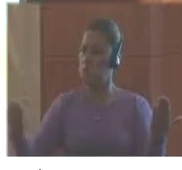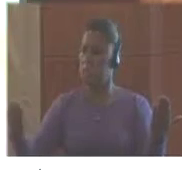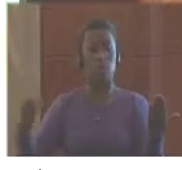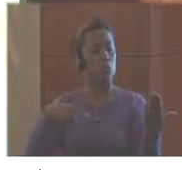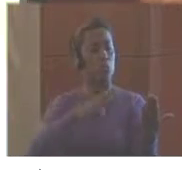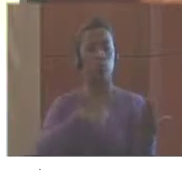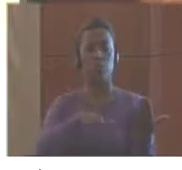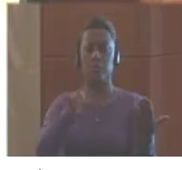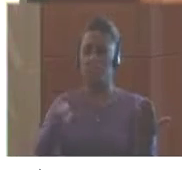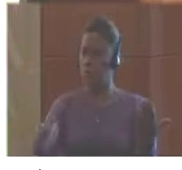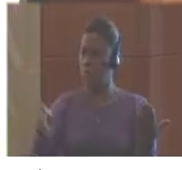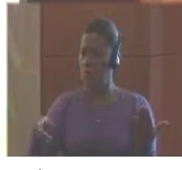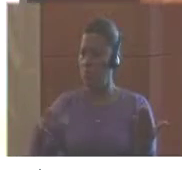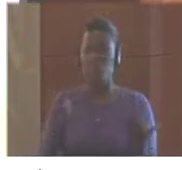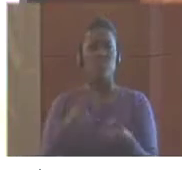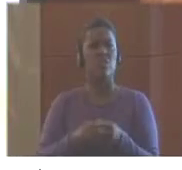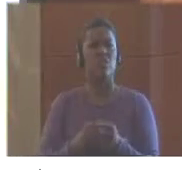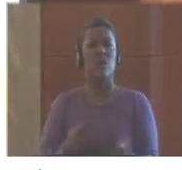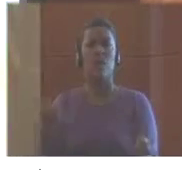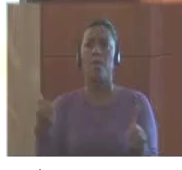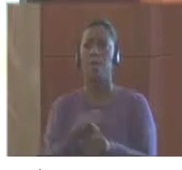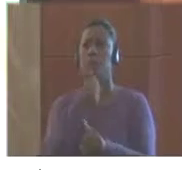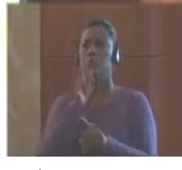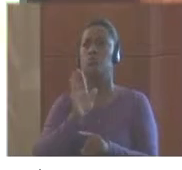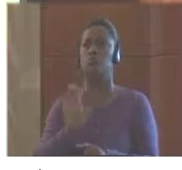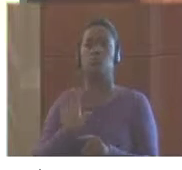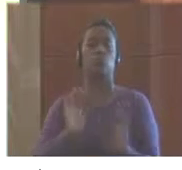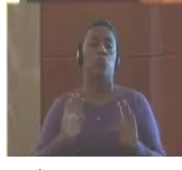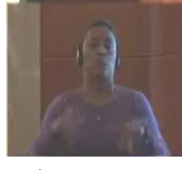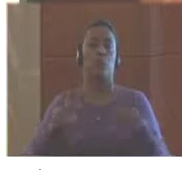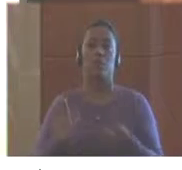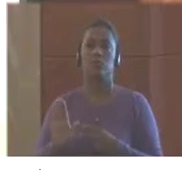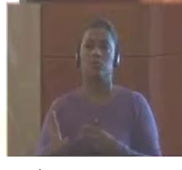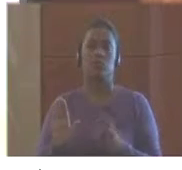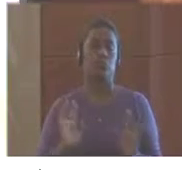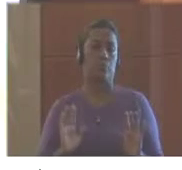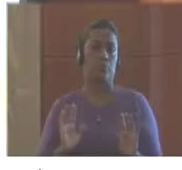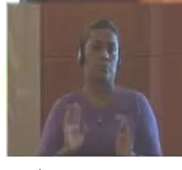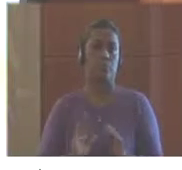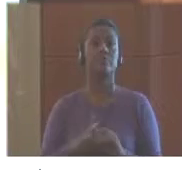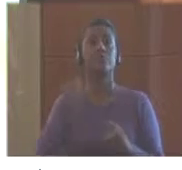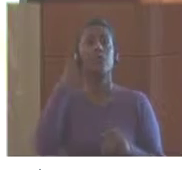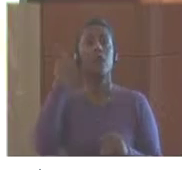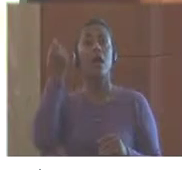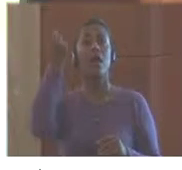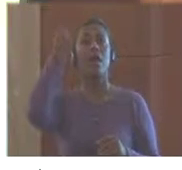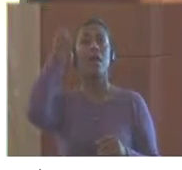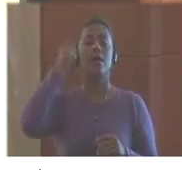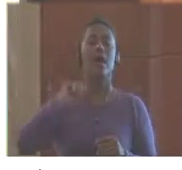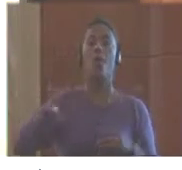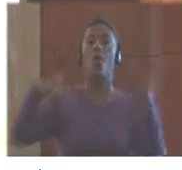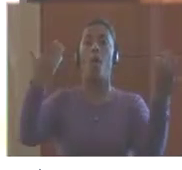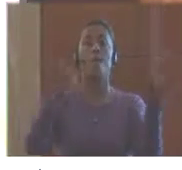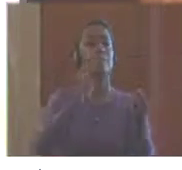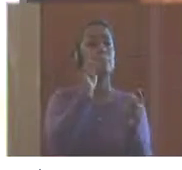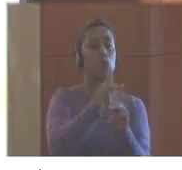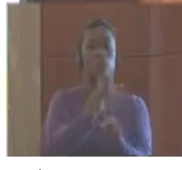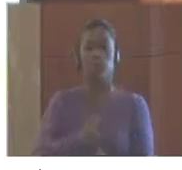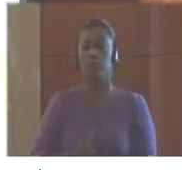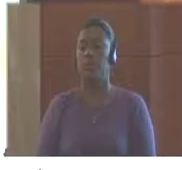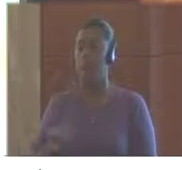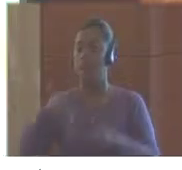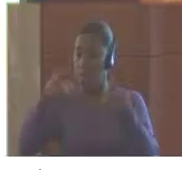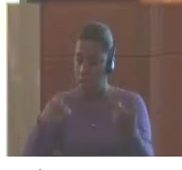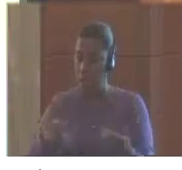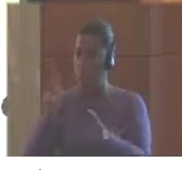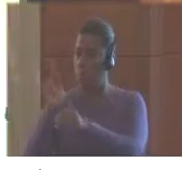and something else. And if I say, well, I've advanced, and then the other one has remained at the same place, well, then there is the differential impact. And if we have several points for